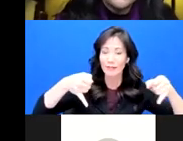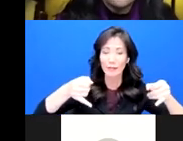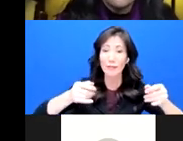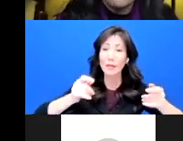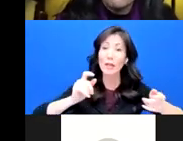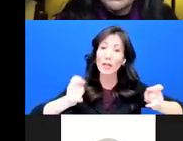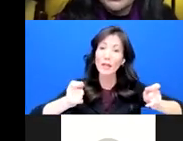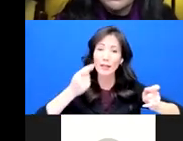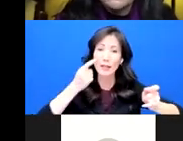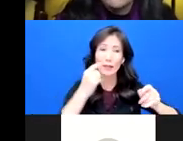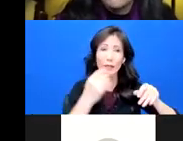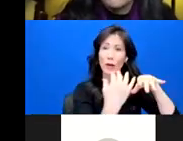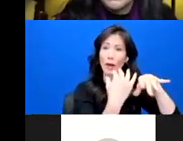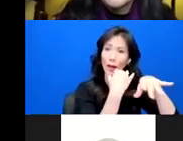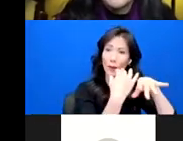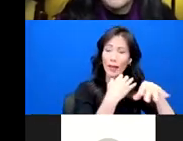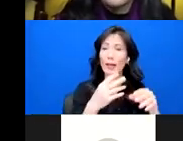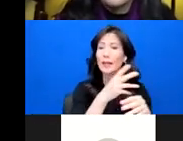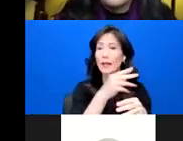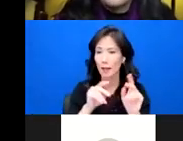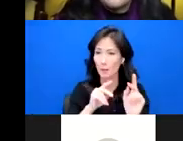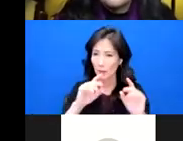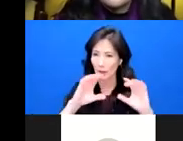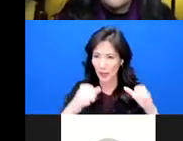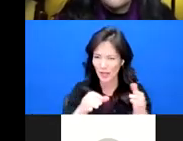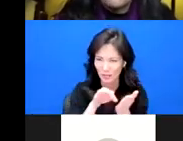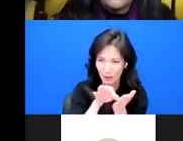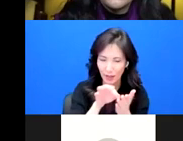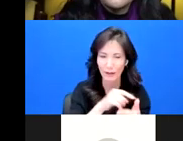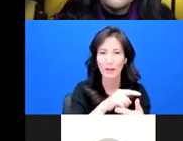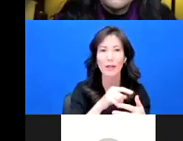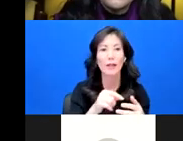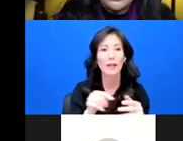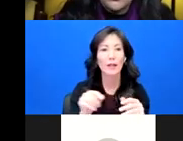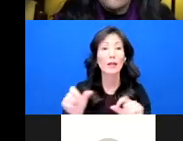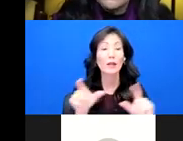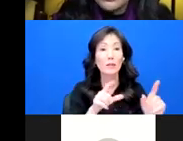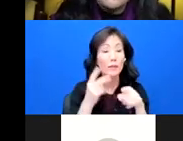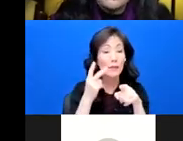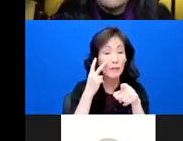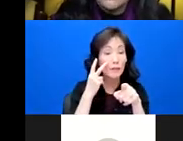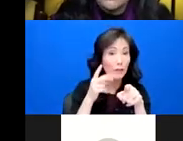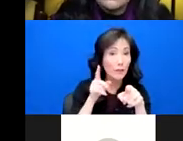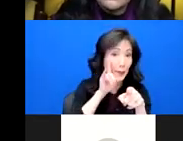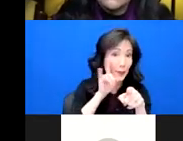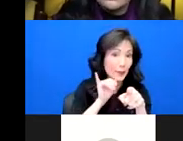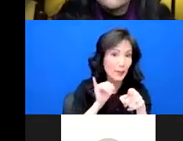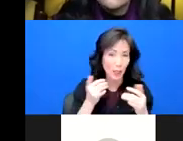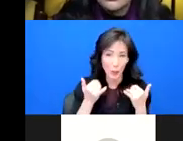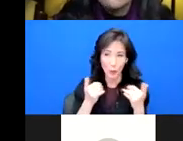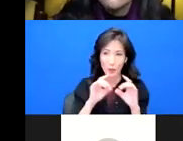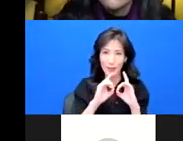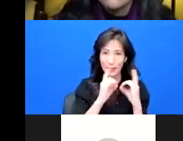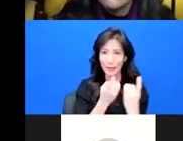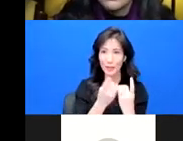and adjust for populations. So we'll go to the next slide. And it's going to show us an overlay of the current districts.